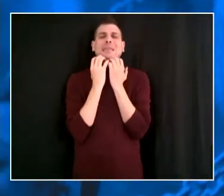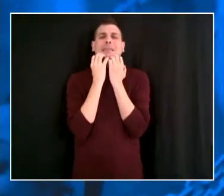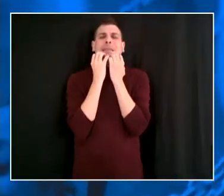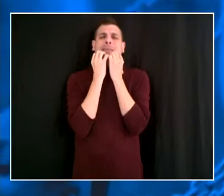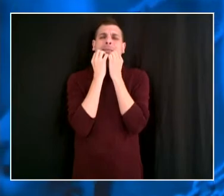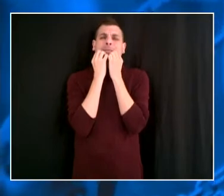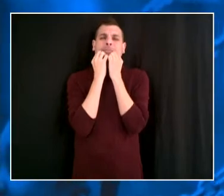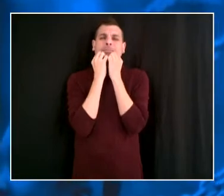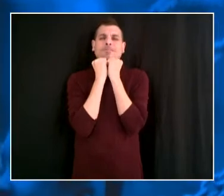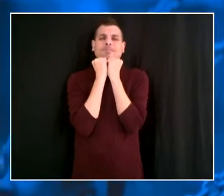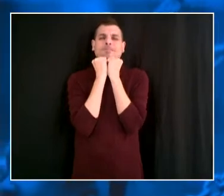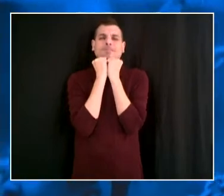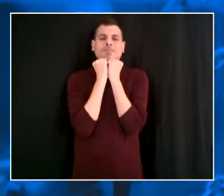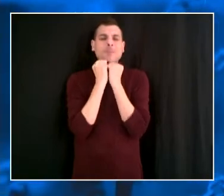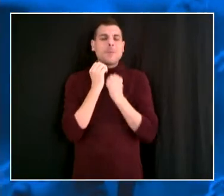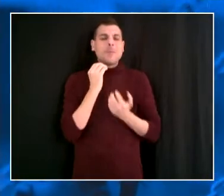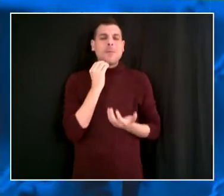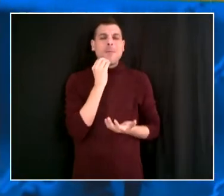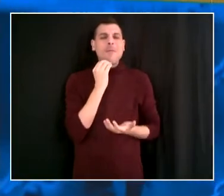sweet